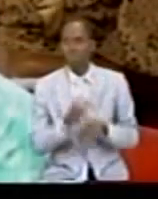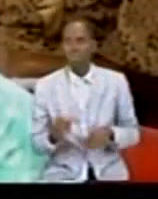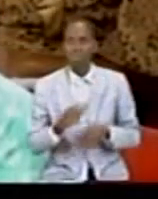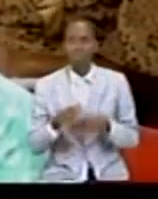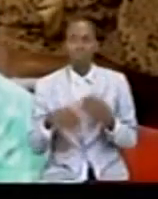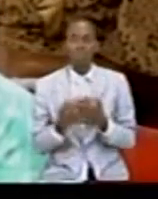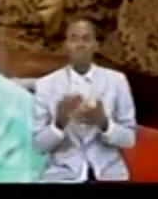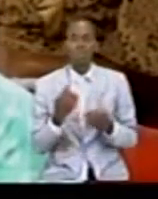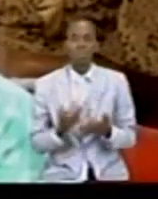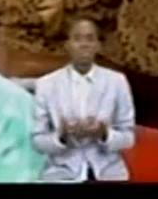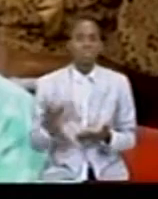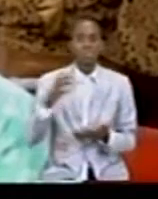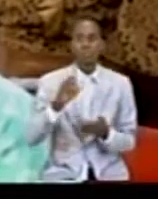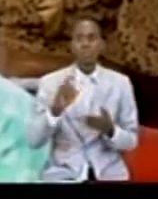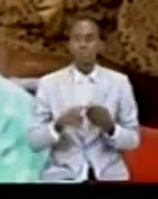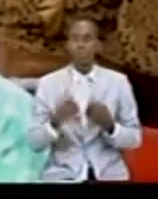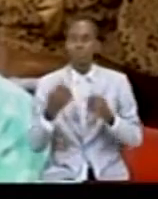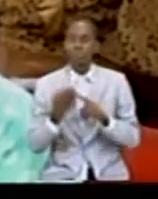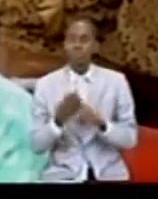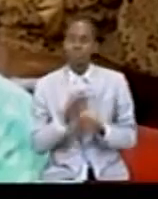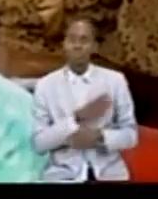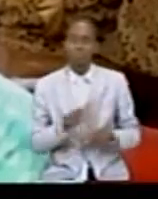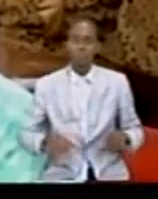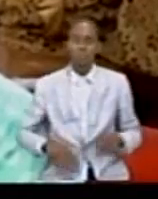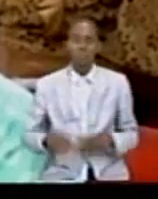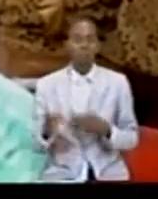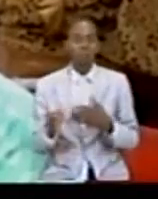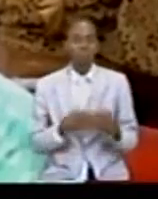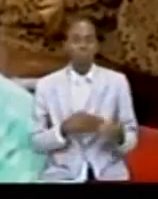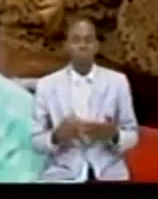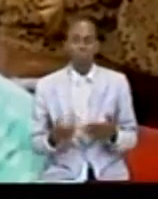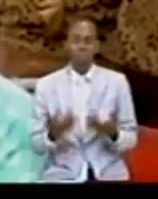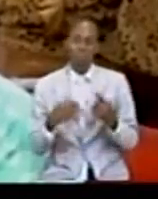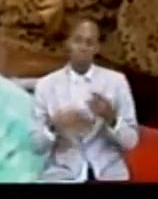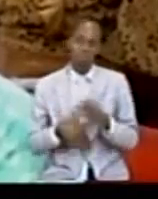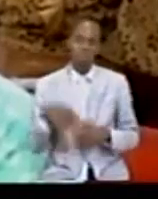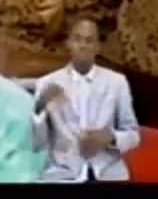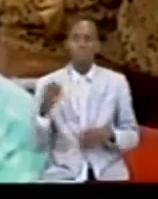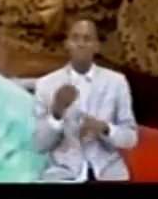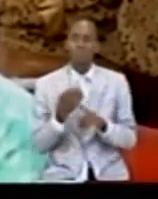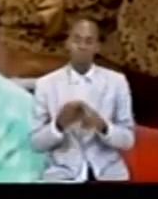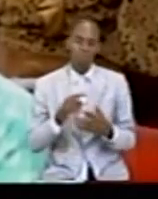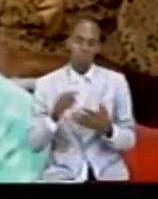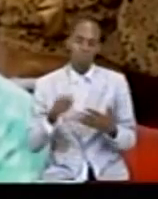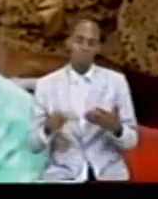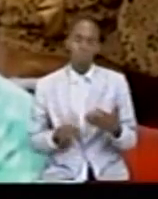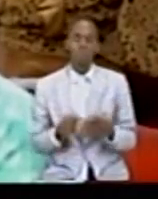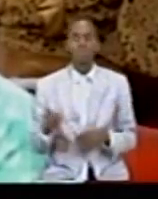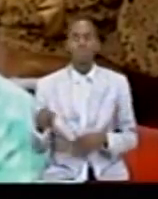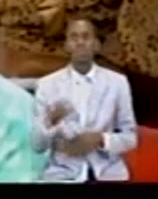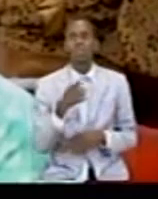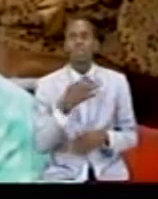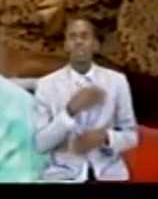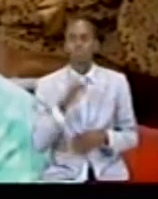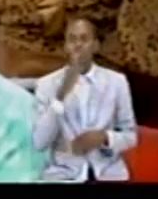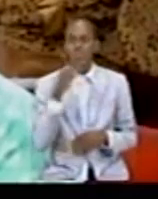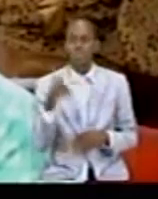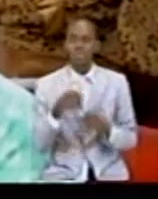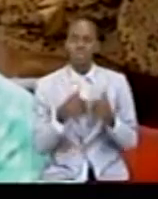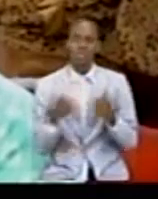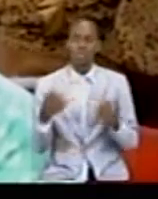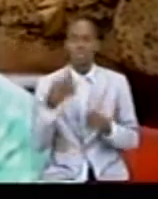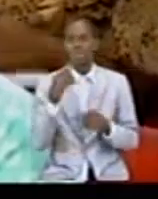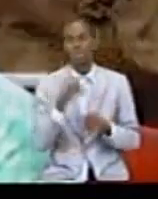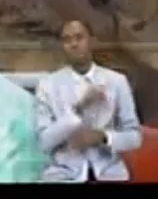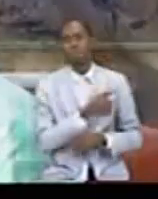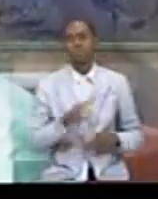provision to come from Christ. Wherefore, come out from among them and be ye separate, says the